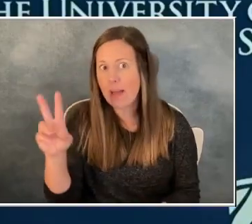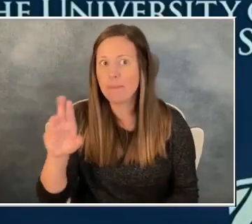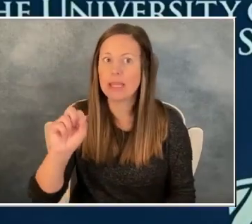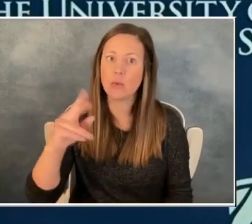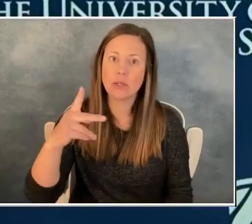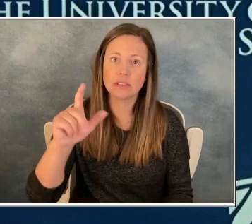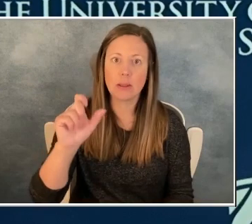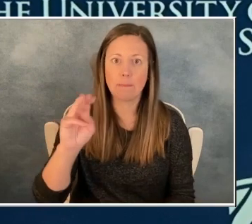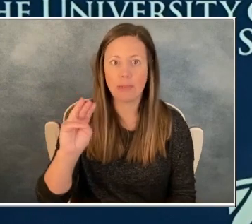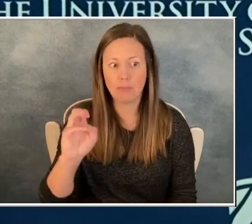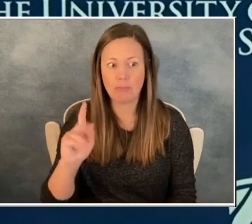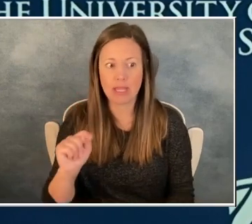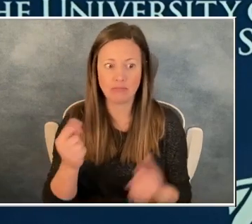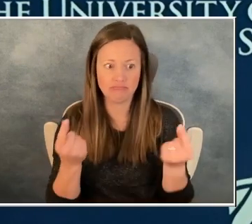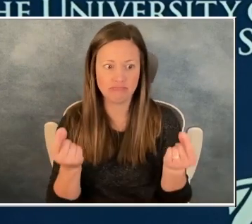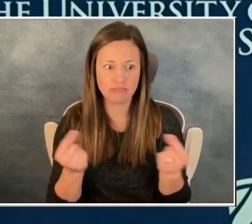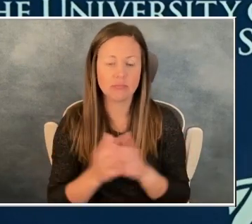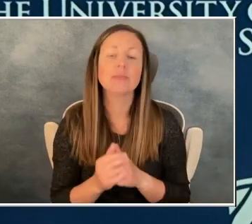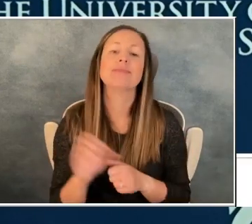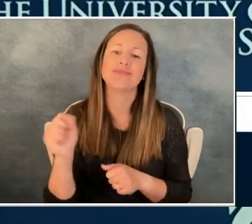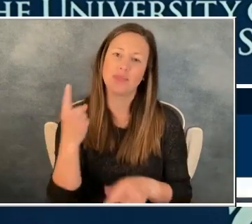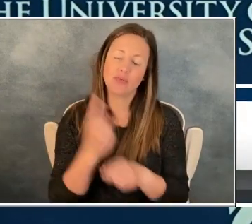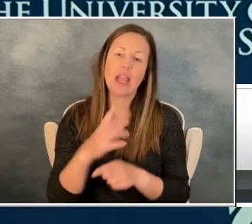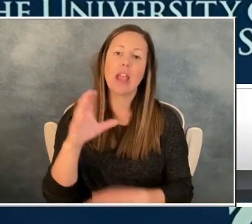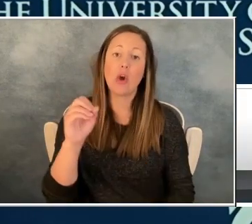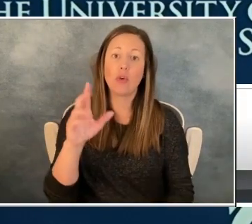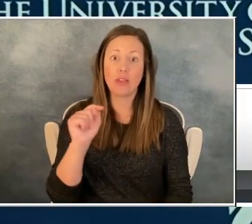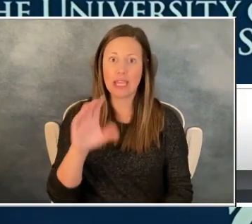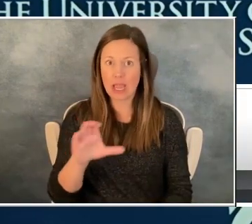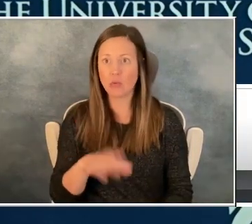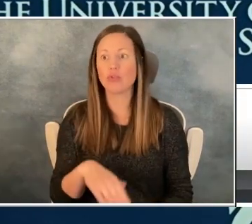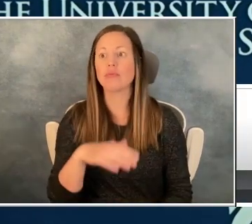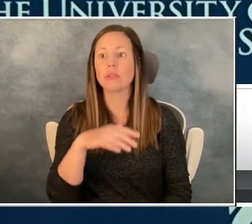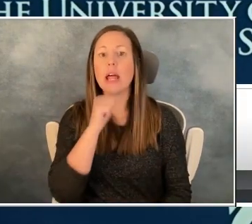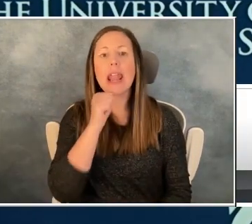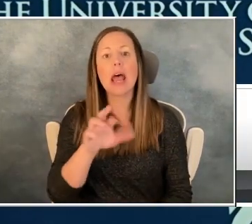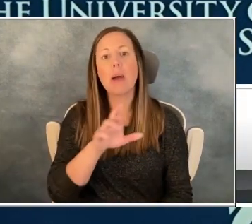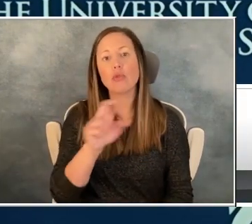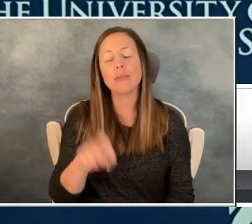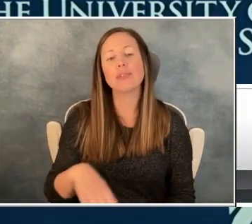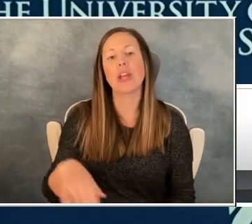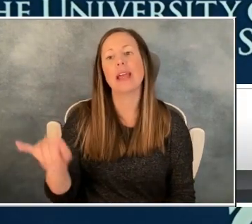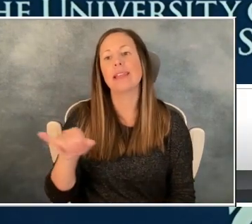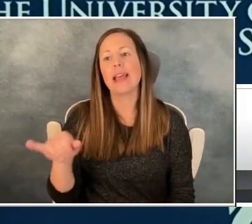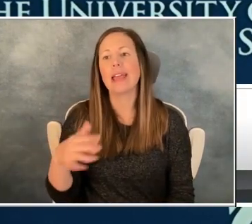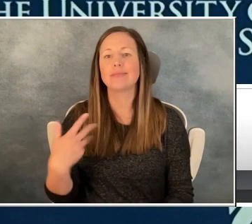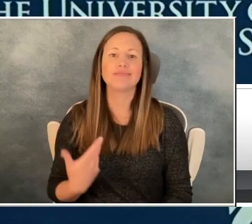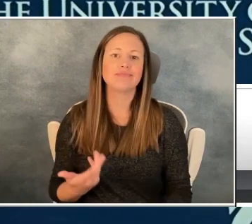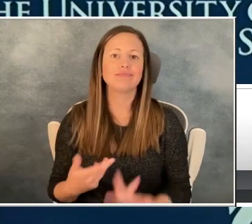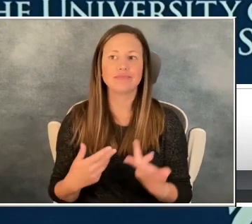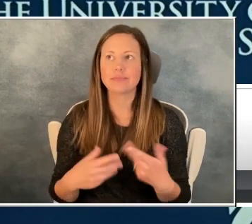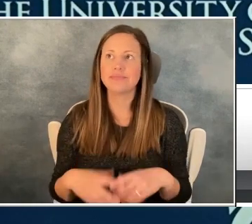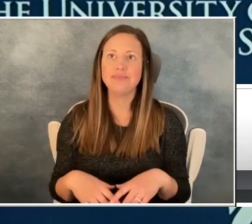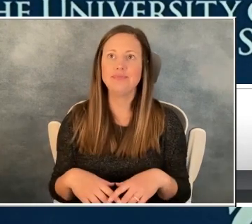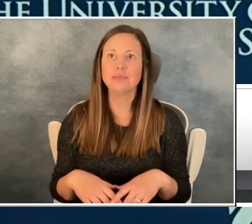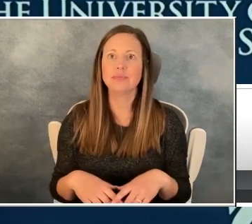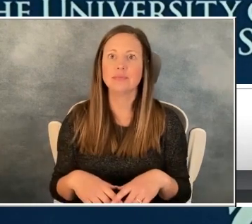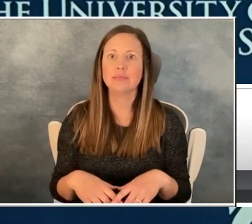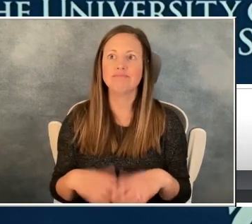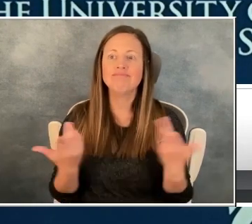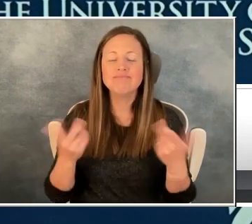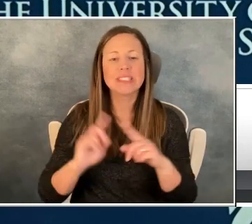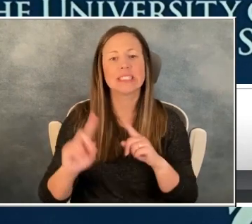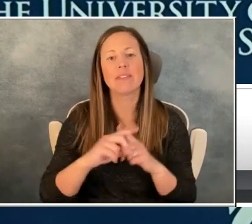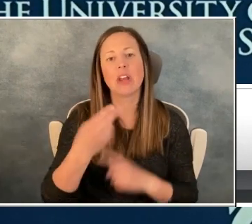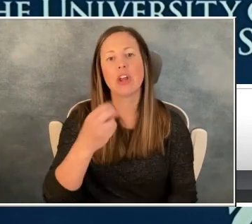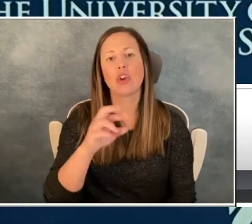The over-the-counter or the non-prescription medications, the herbal products, the supplements, those are all things that can potentially